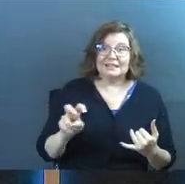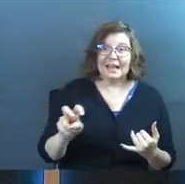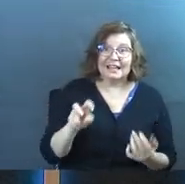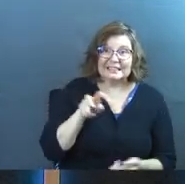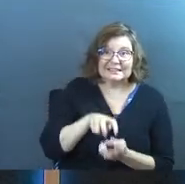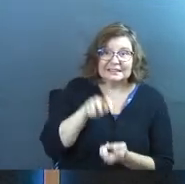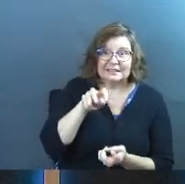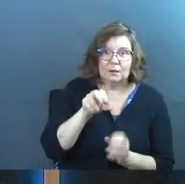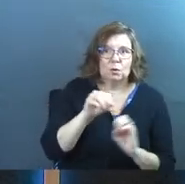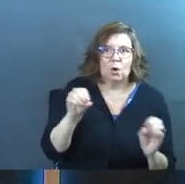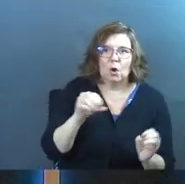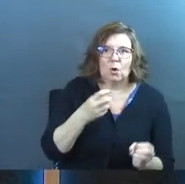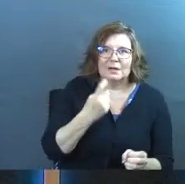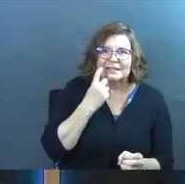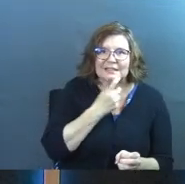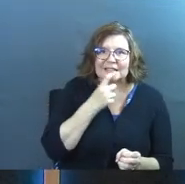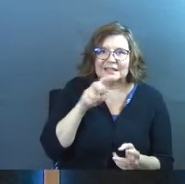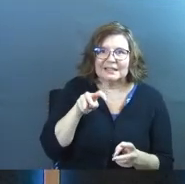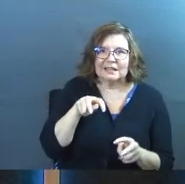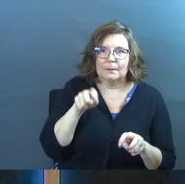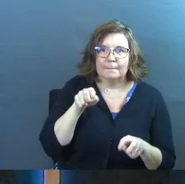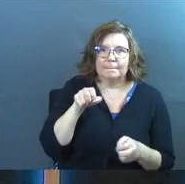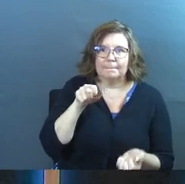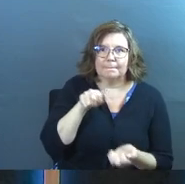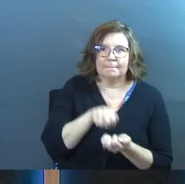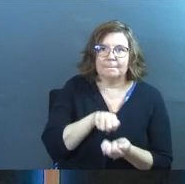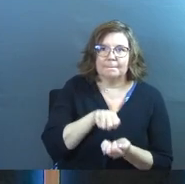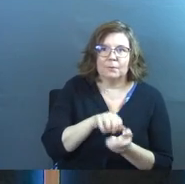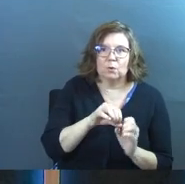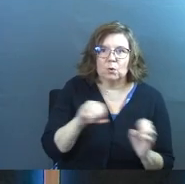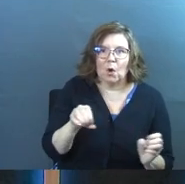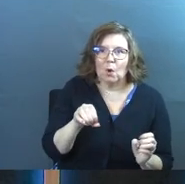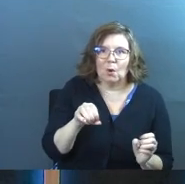no teeth. The toothless one, if you will.